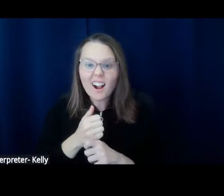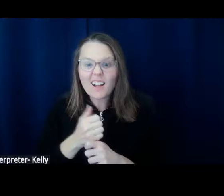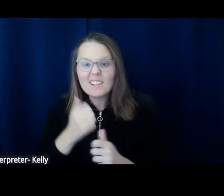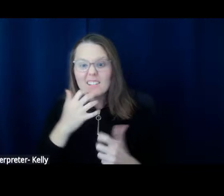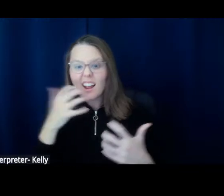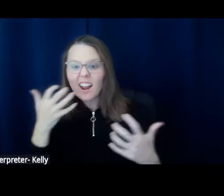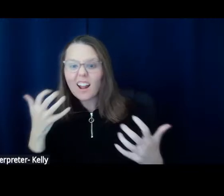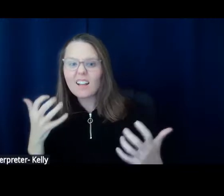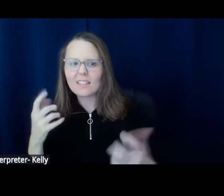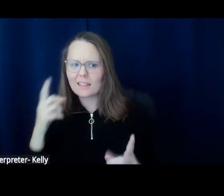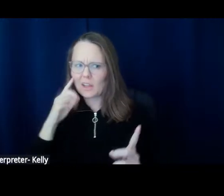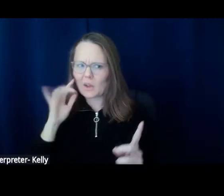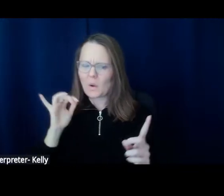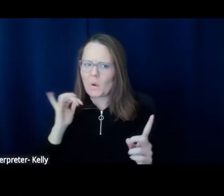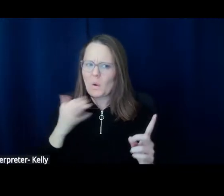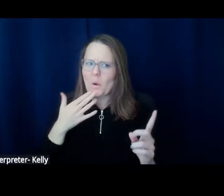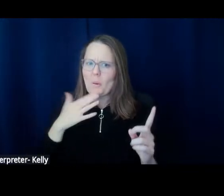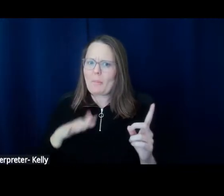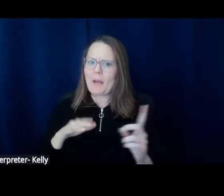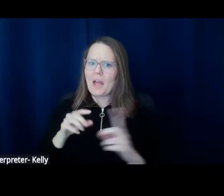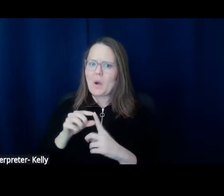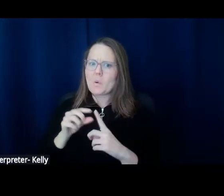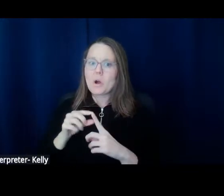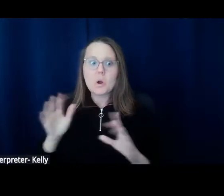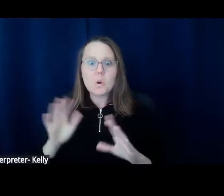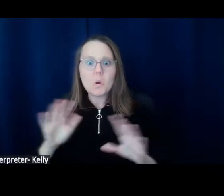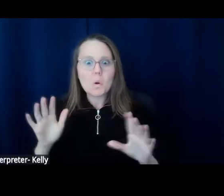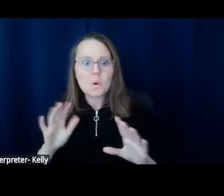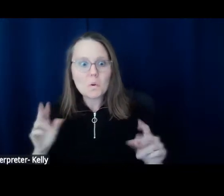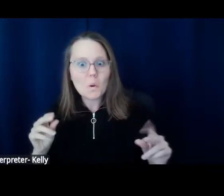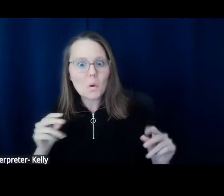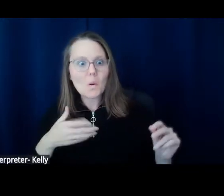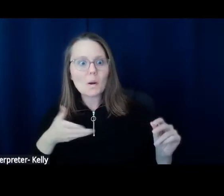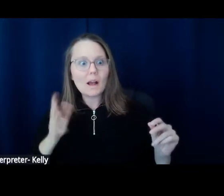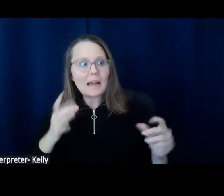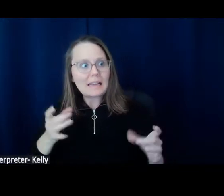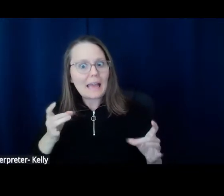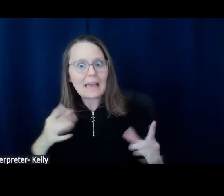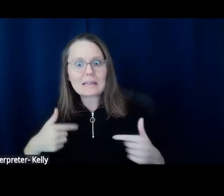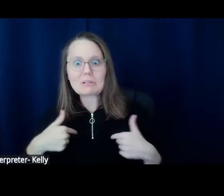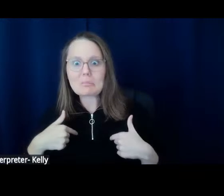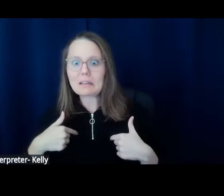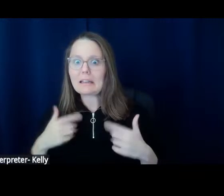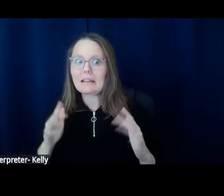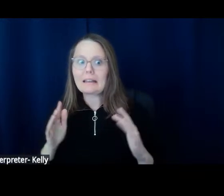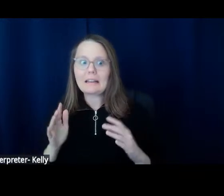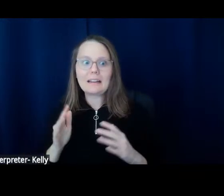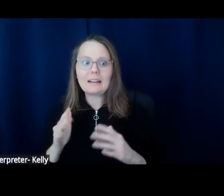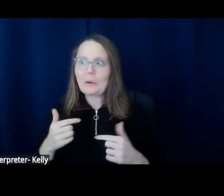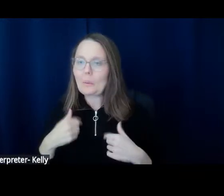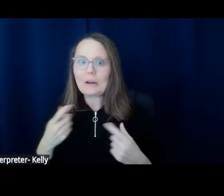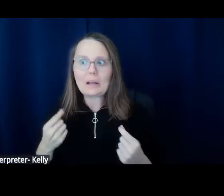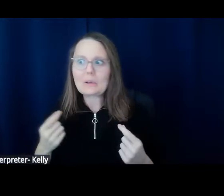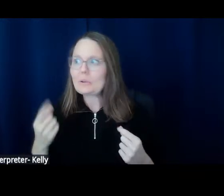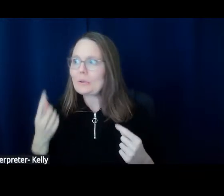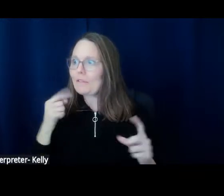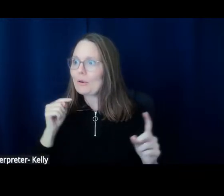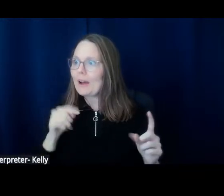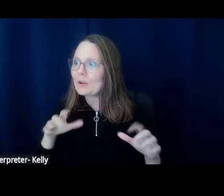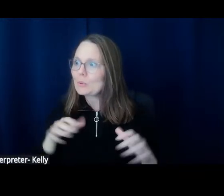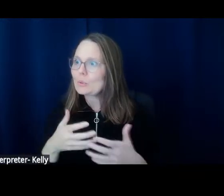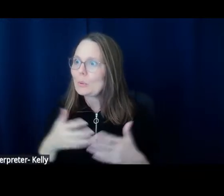bad quarrel. And you, at that time, you think, oh God, he hates me, what more? I do so much for him.